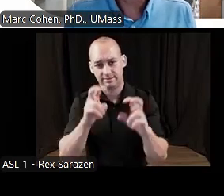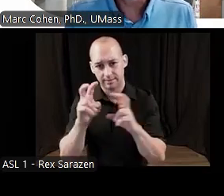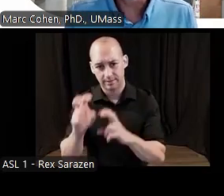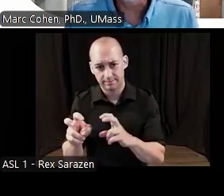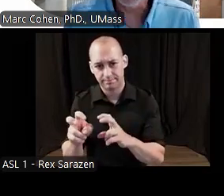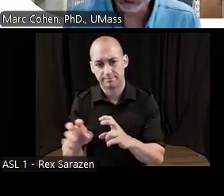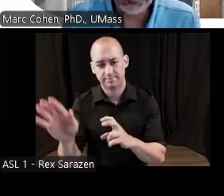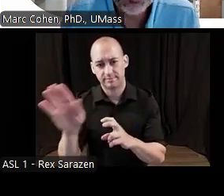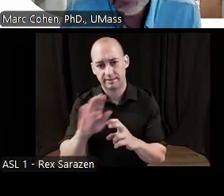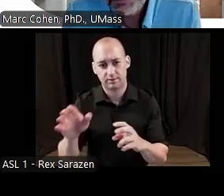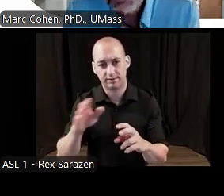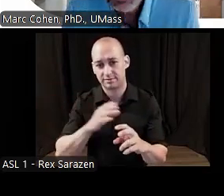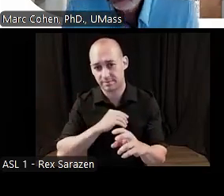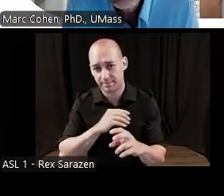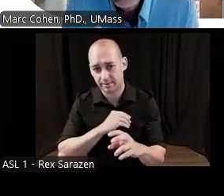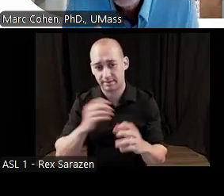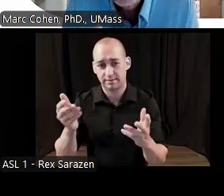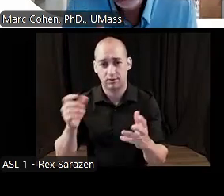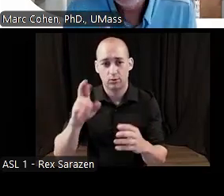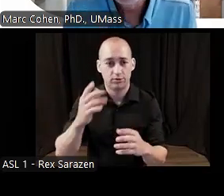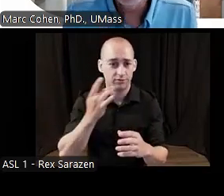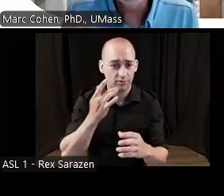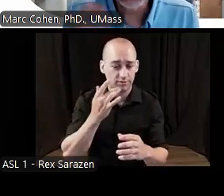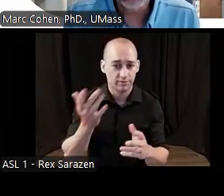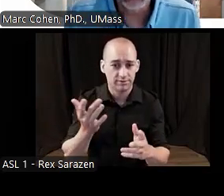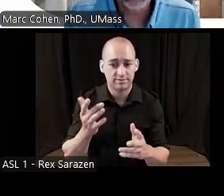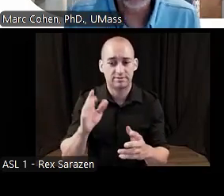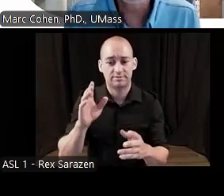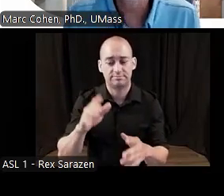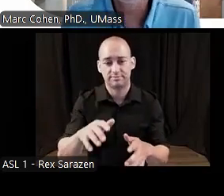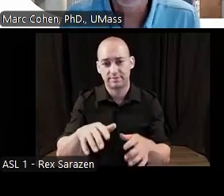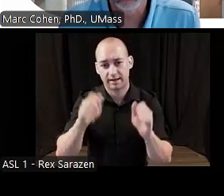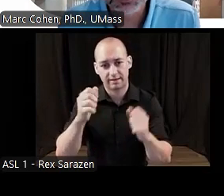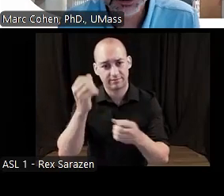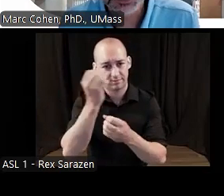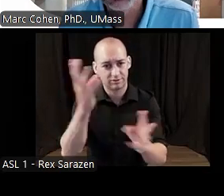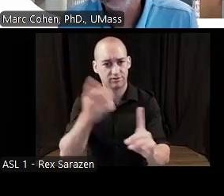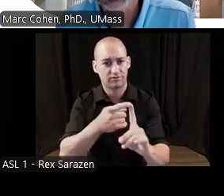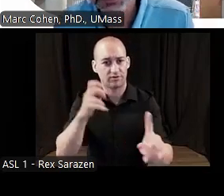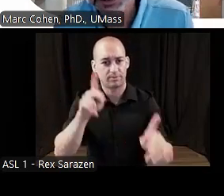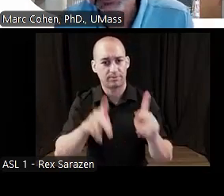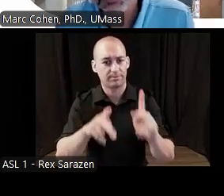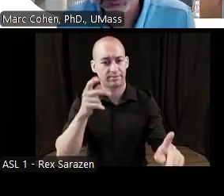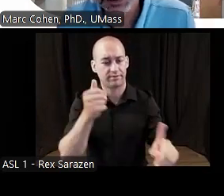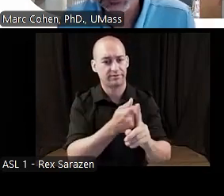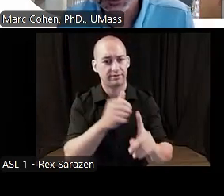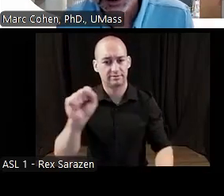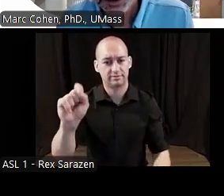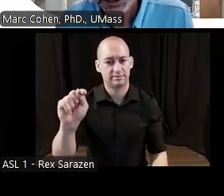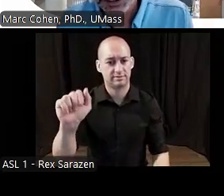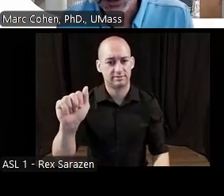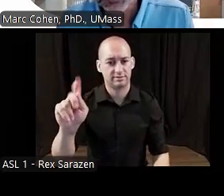their acceptability or favorability by obtaining input from stakeholders engaged in the